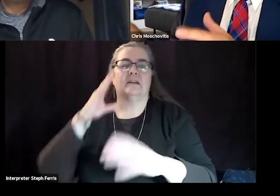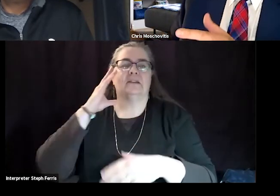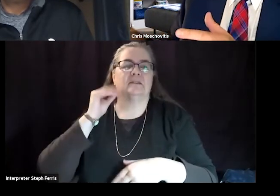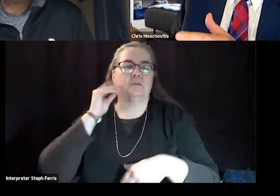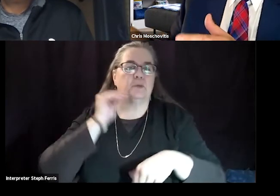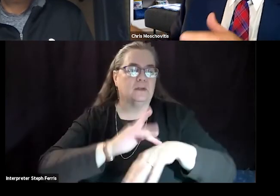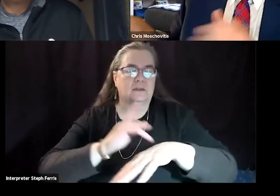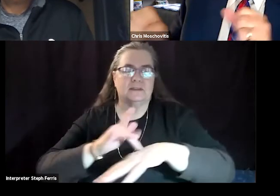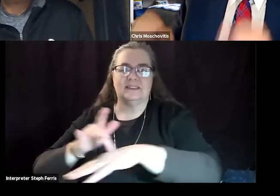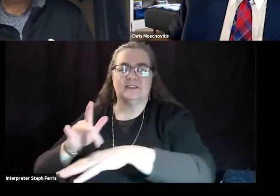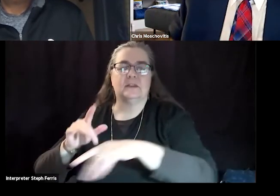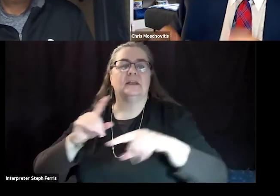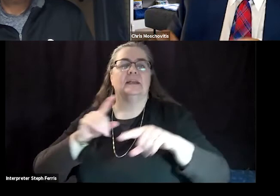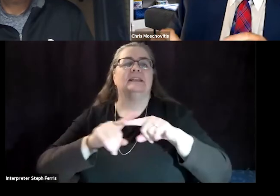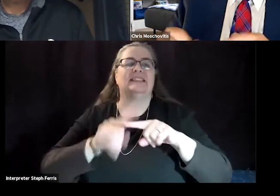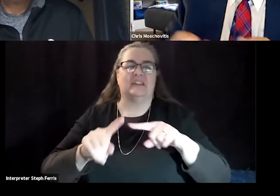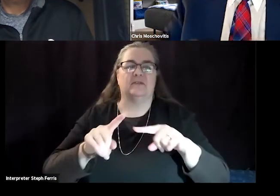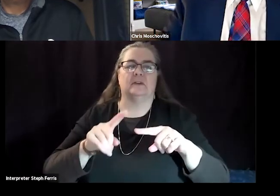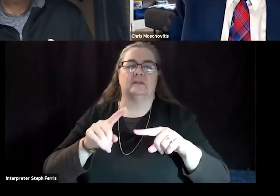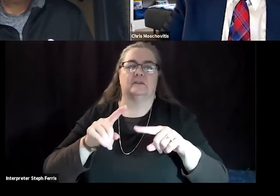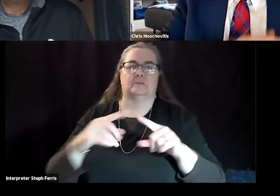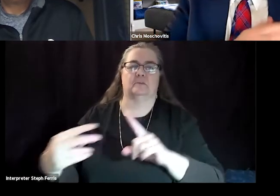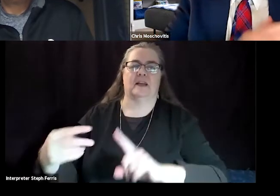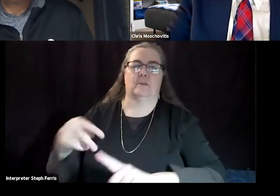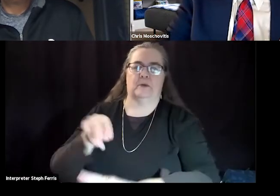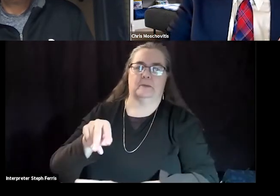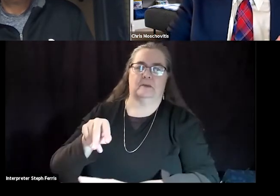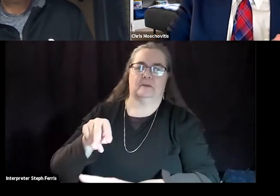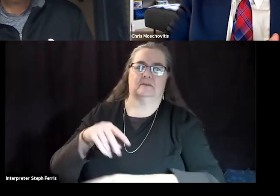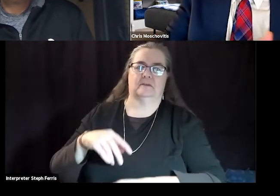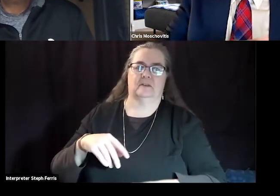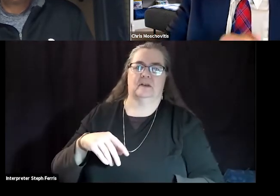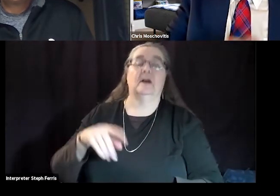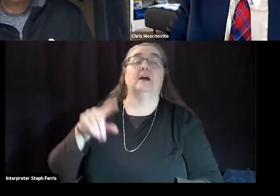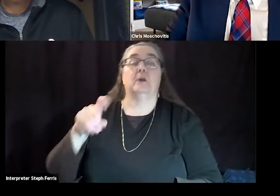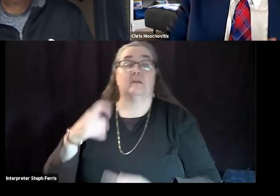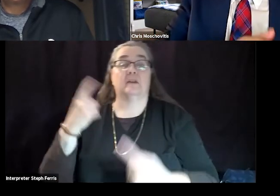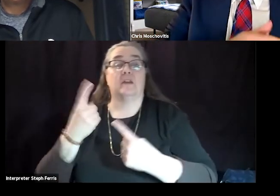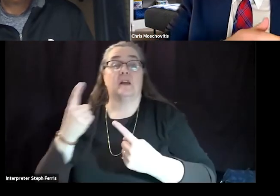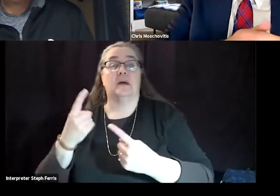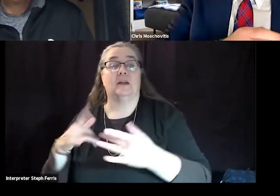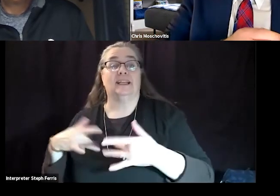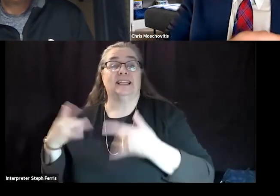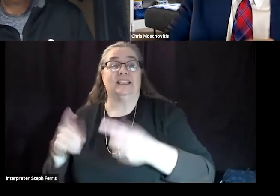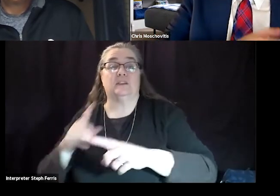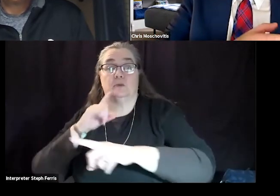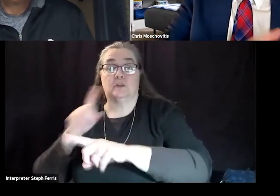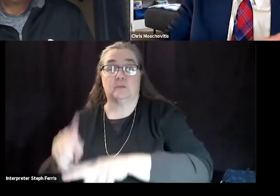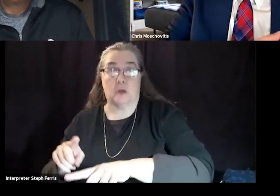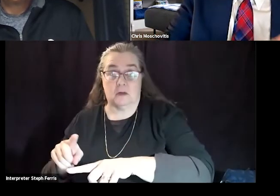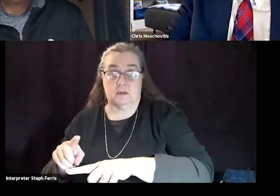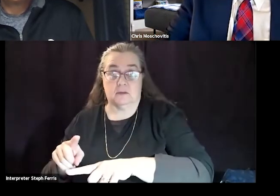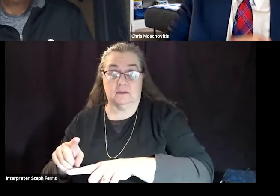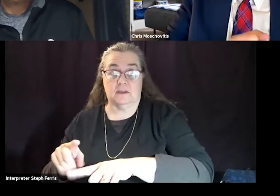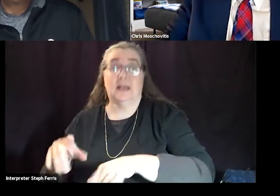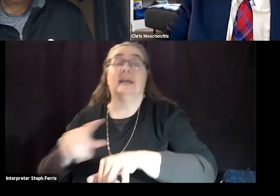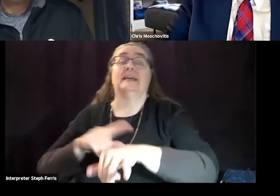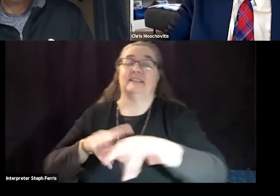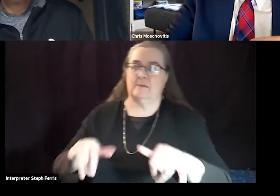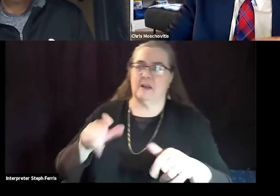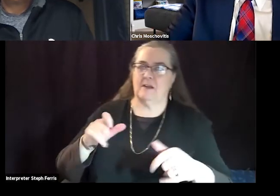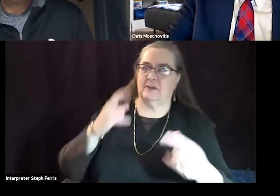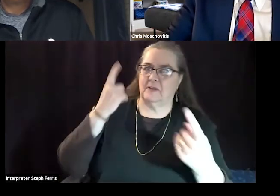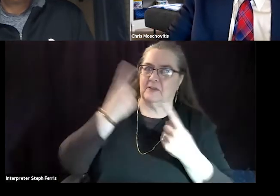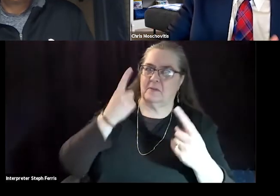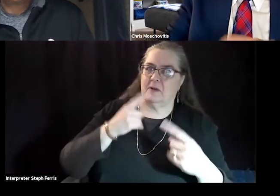incident response as opposed to talking about risk. So if you want to get into risk, you can get into